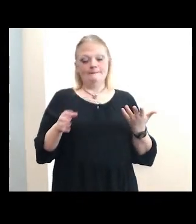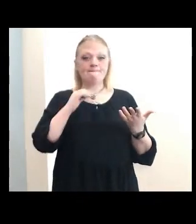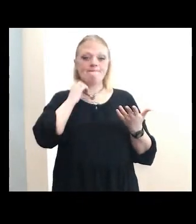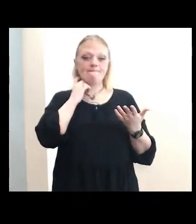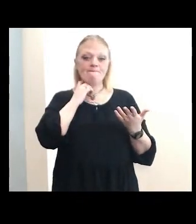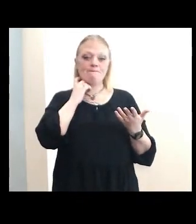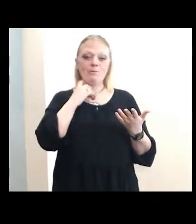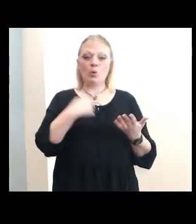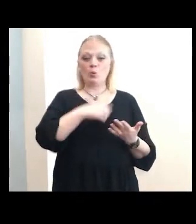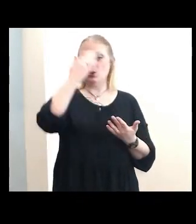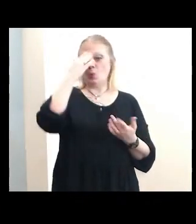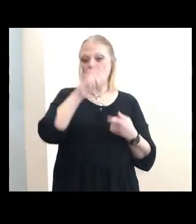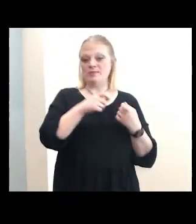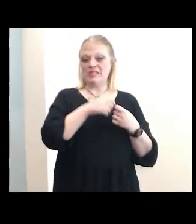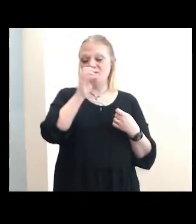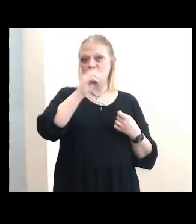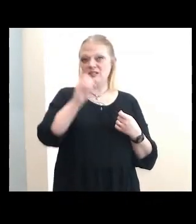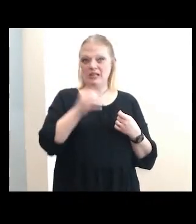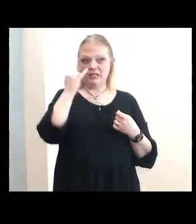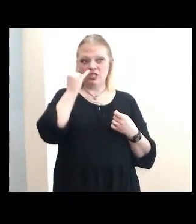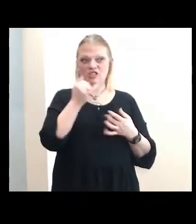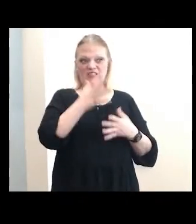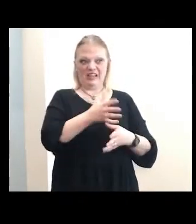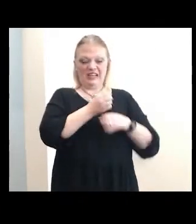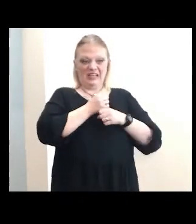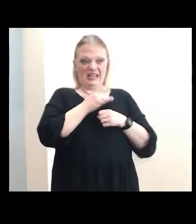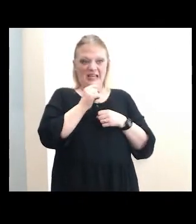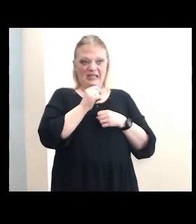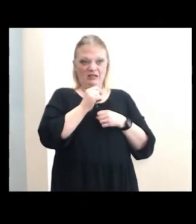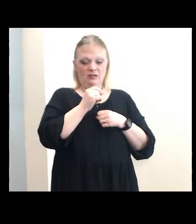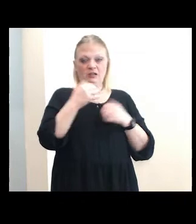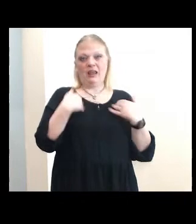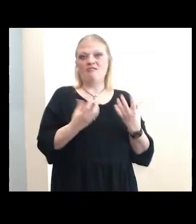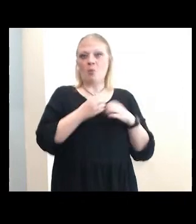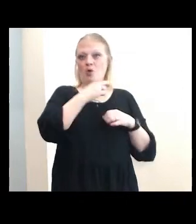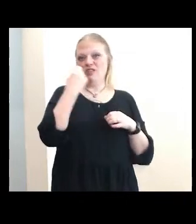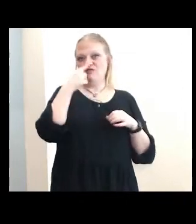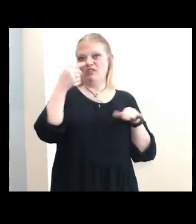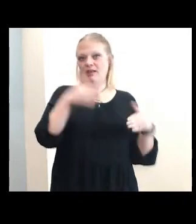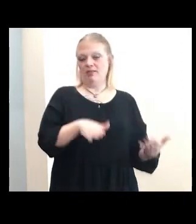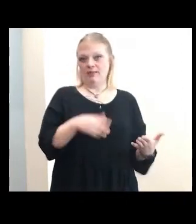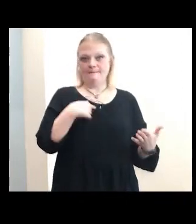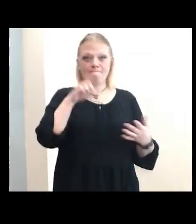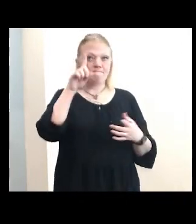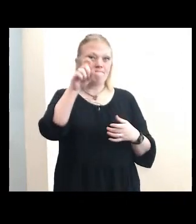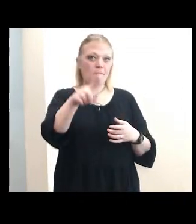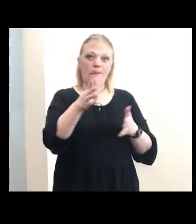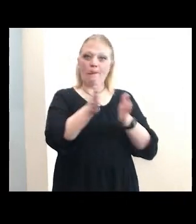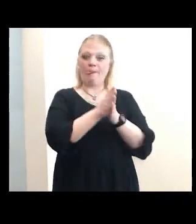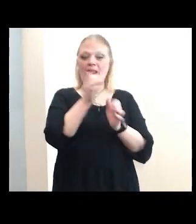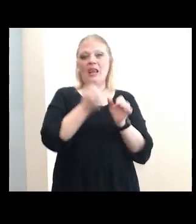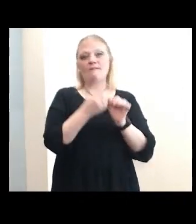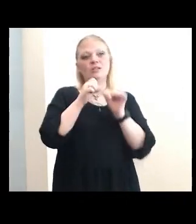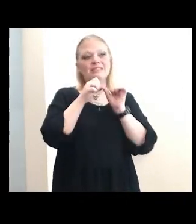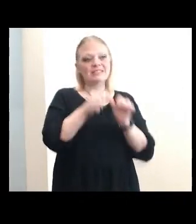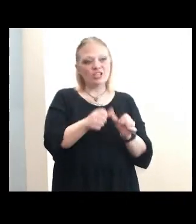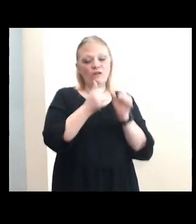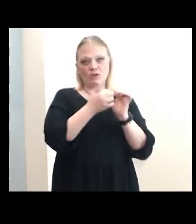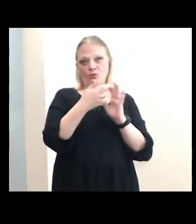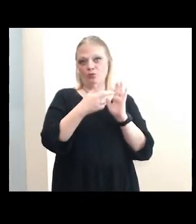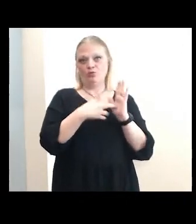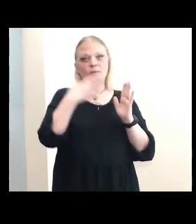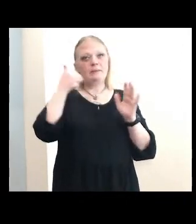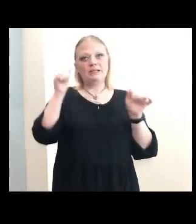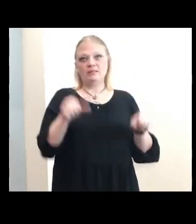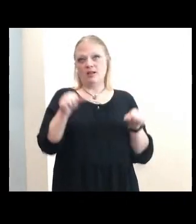we know that a certain percentage, once they catch it, they have a higher risk of death. So I just ask everyone to continue to follow the rules as best as